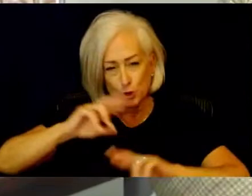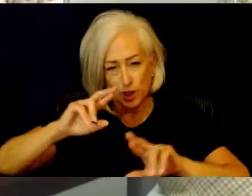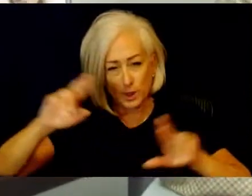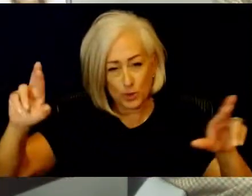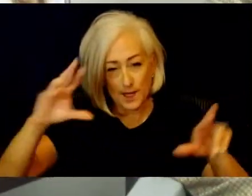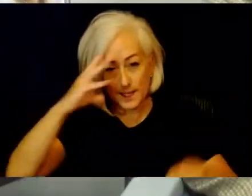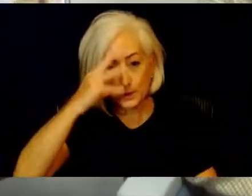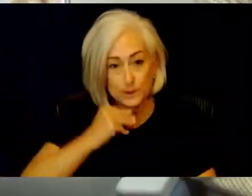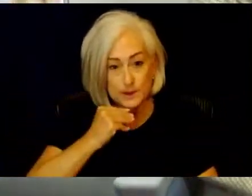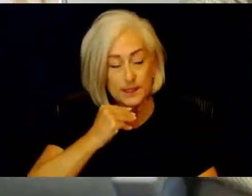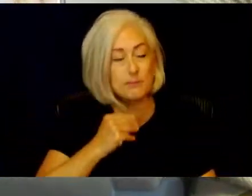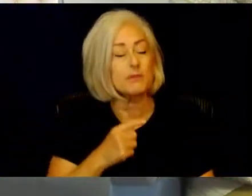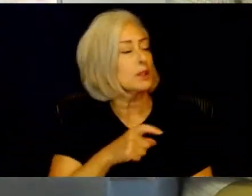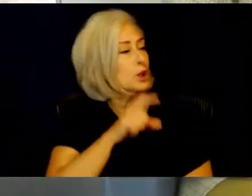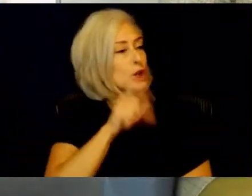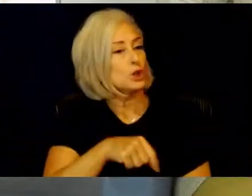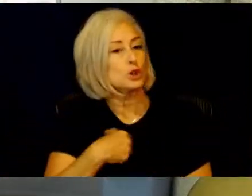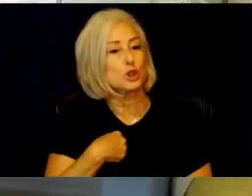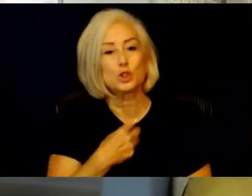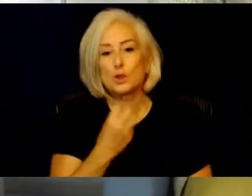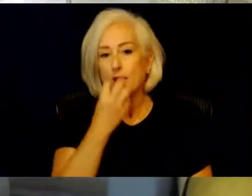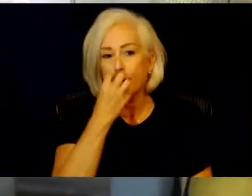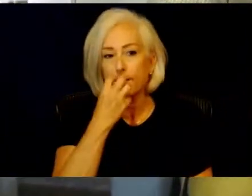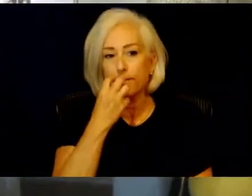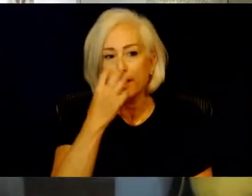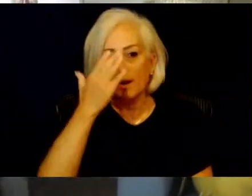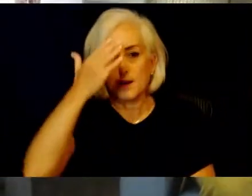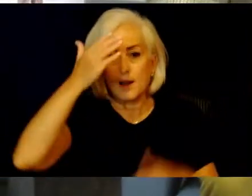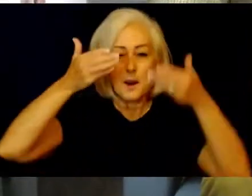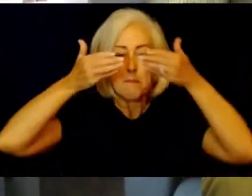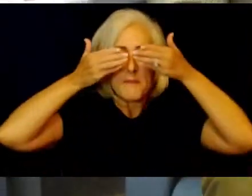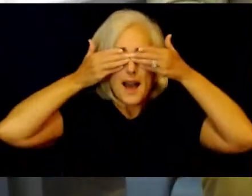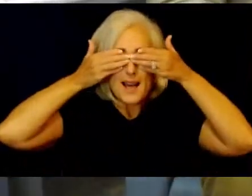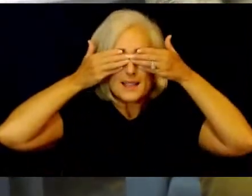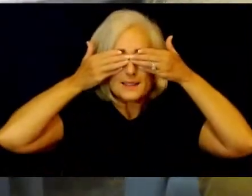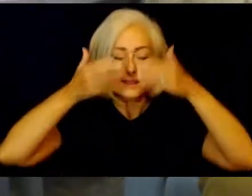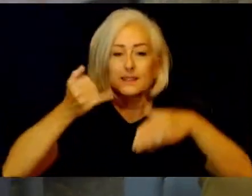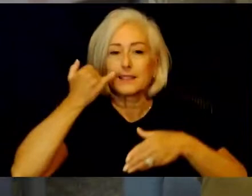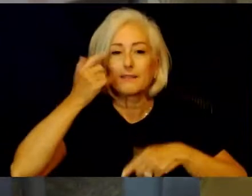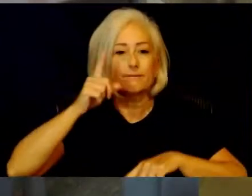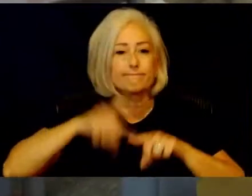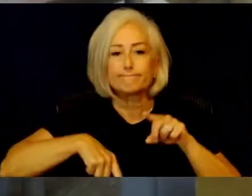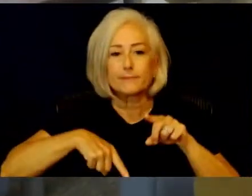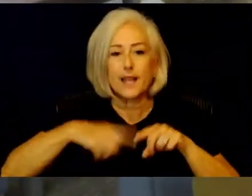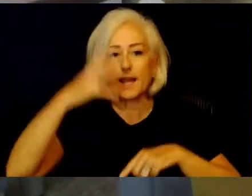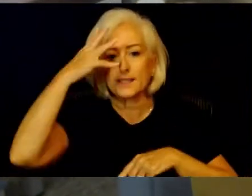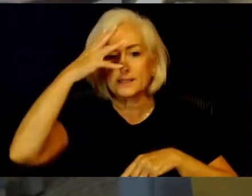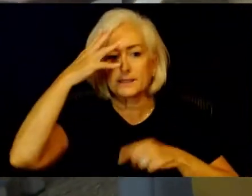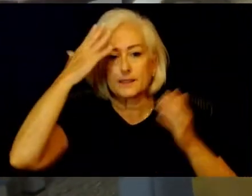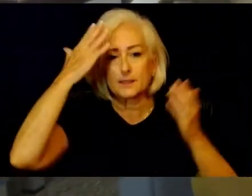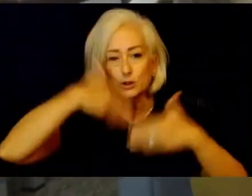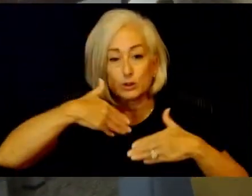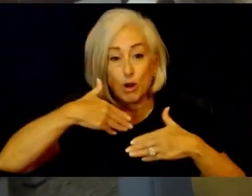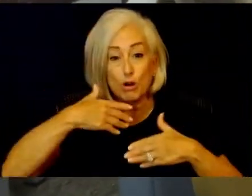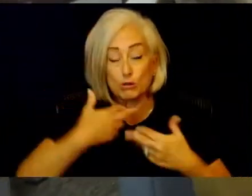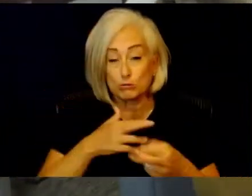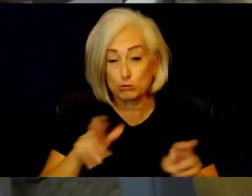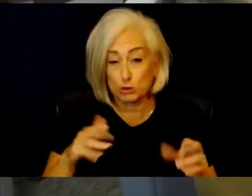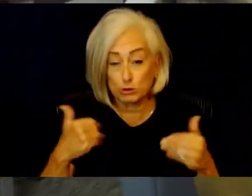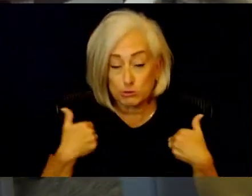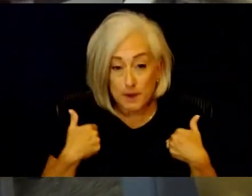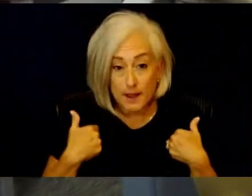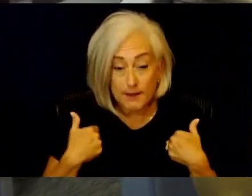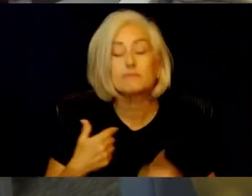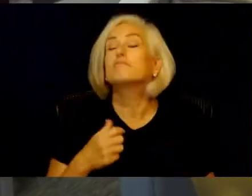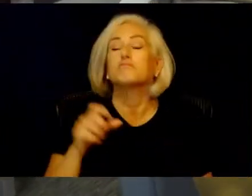get your room super dark? You can wear them. Again, like I said, if you have any issues walking, getting up at night, and if you're elderly